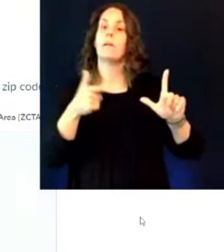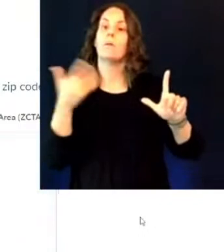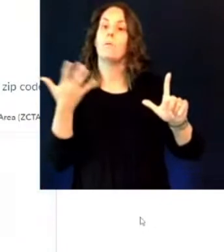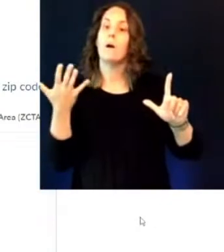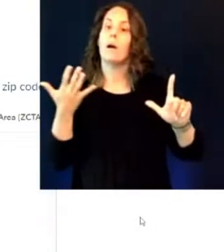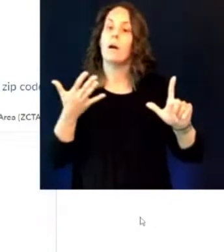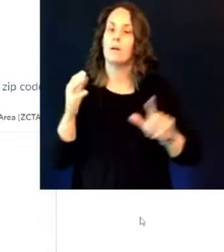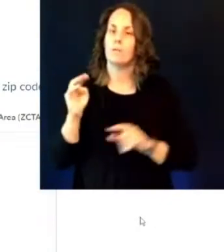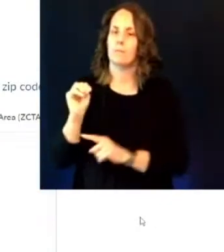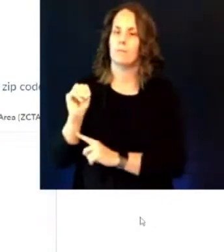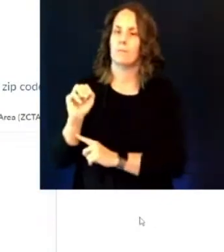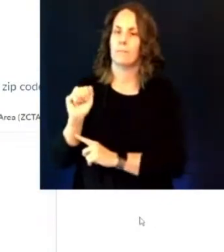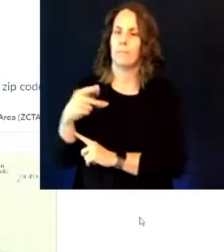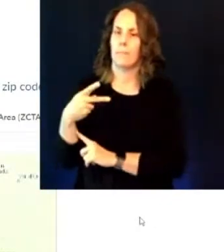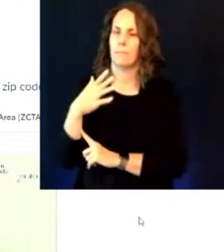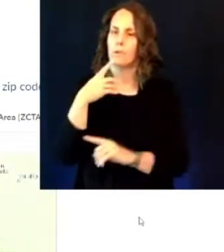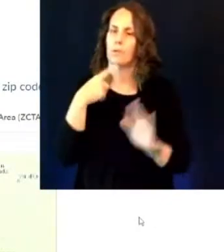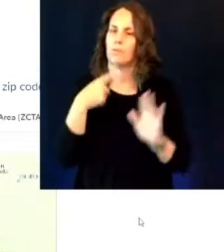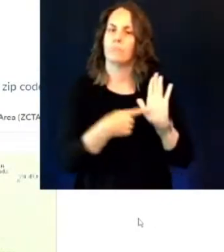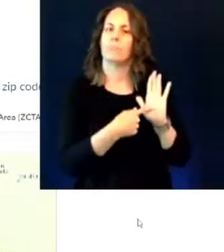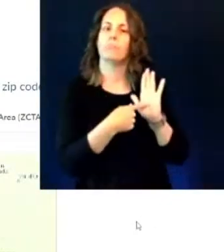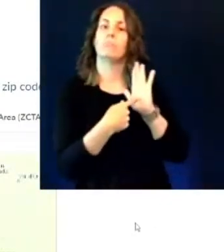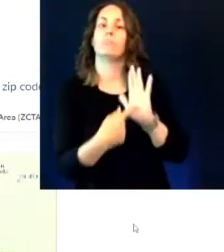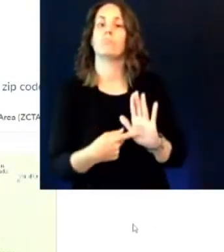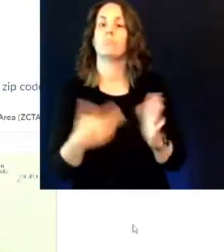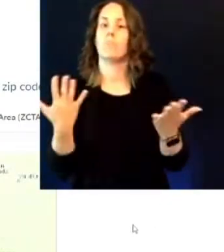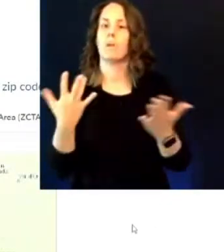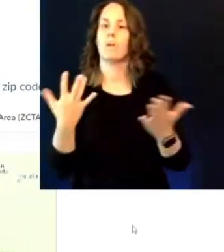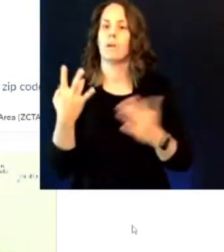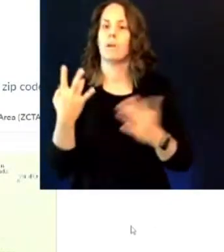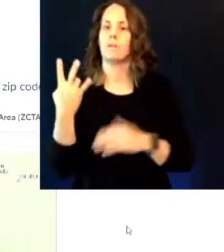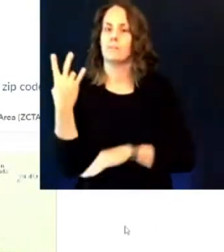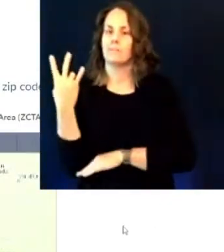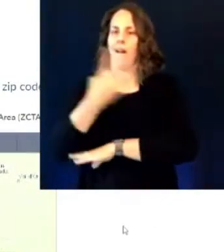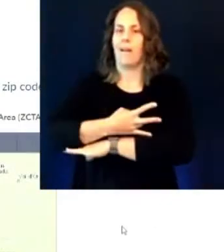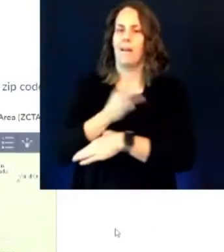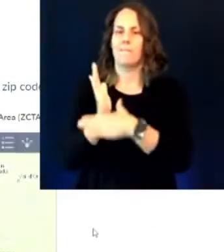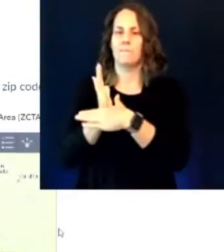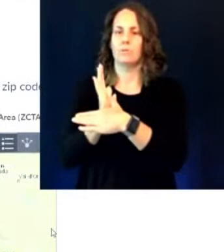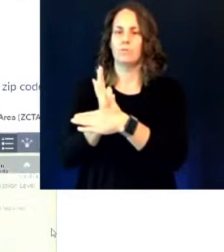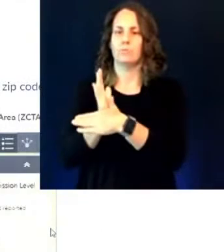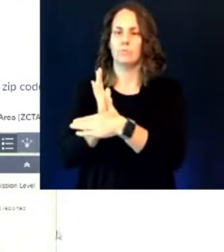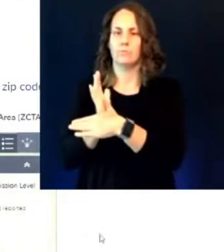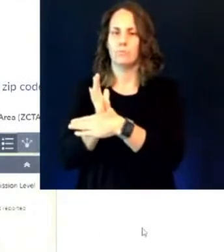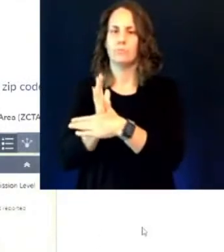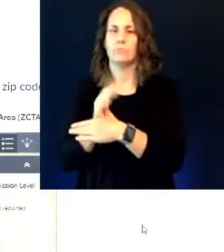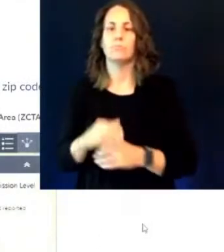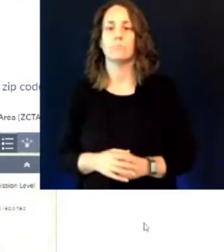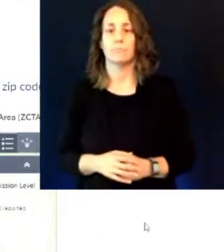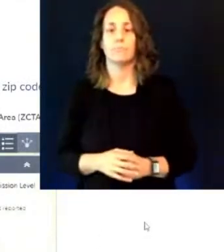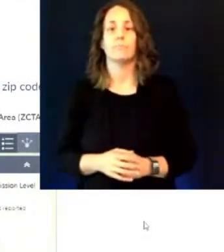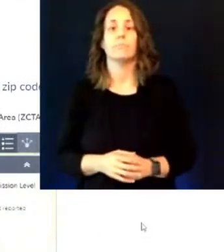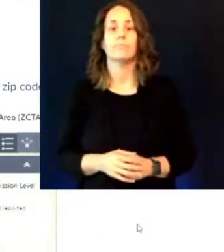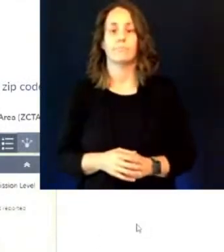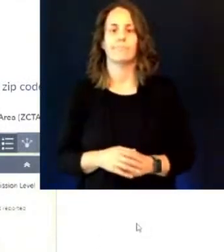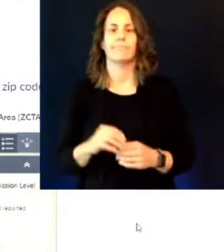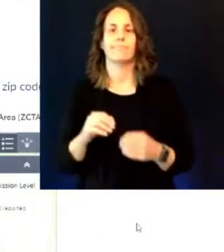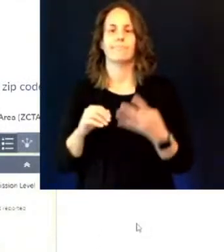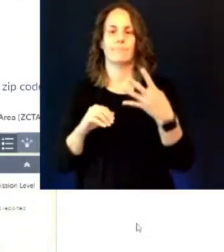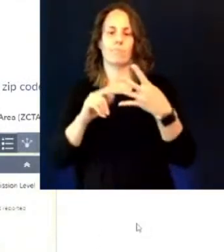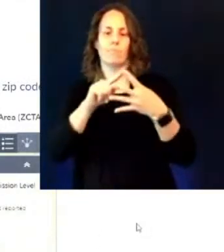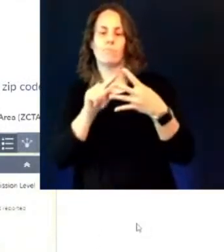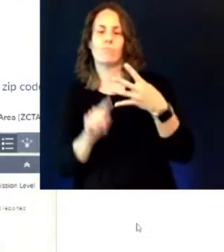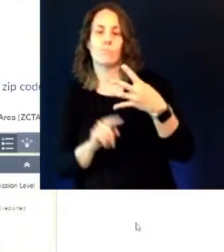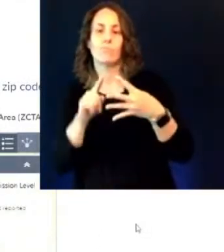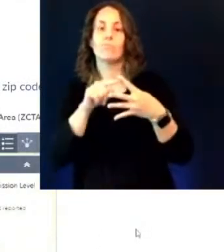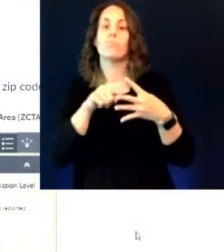4 colors, blue, yellow, orange, and red, that indicate the different COVID-19 community transmission levels that are